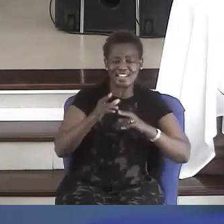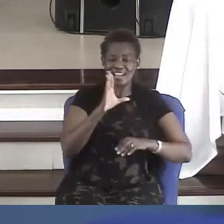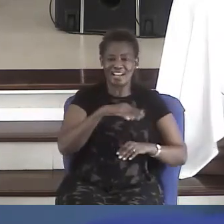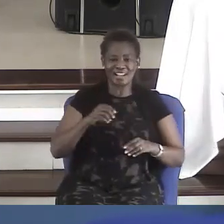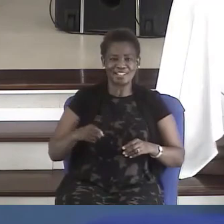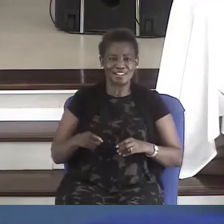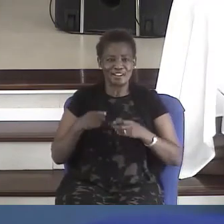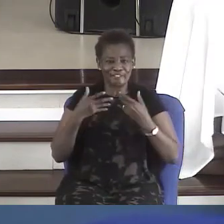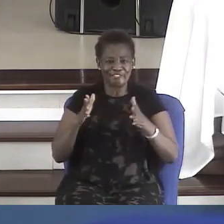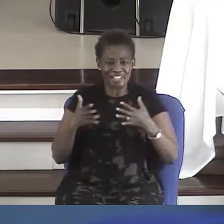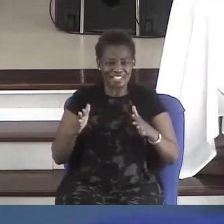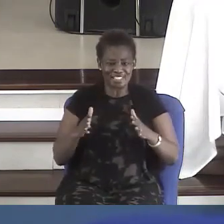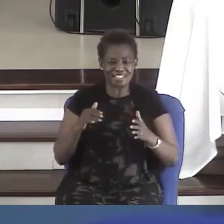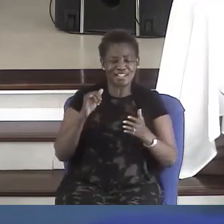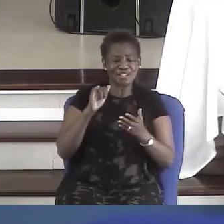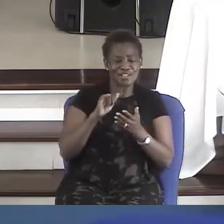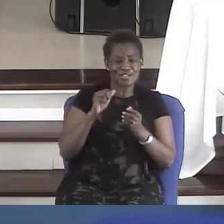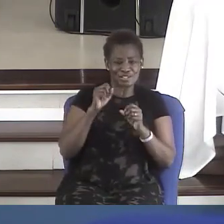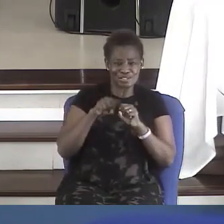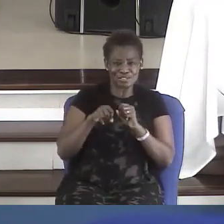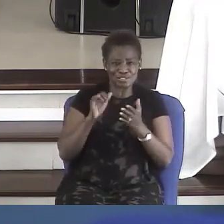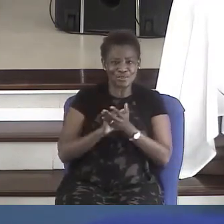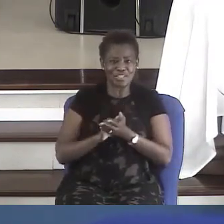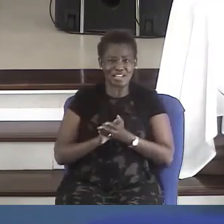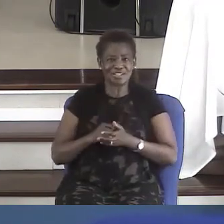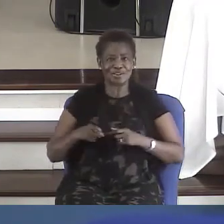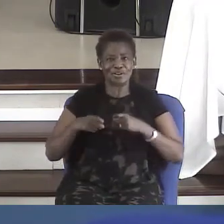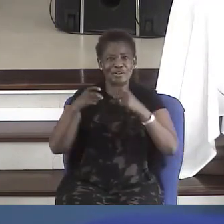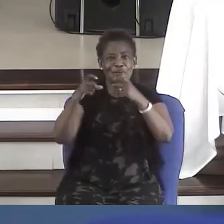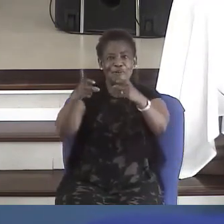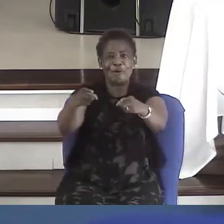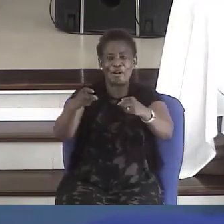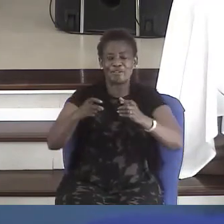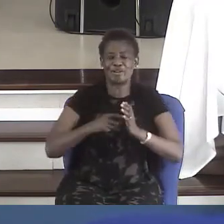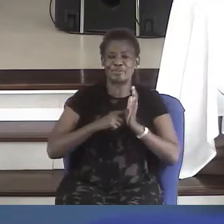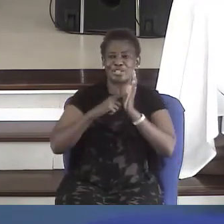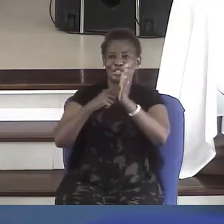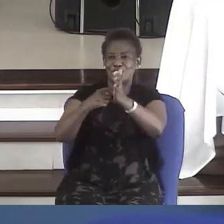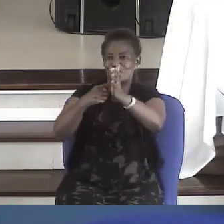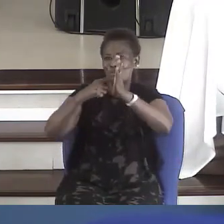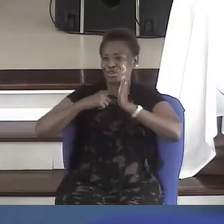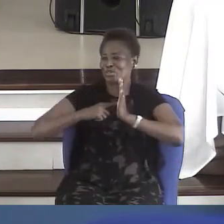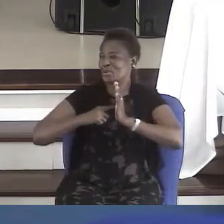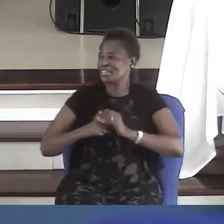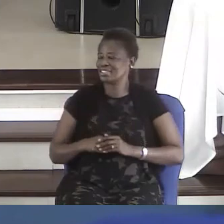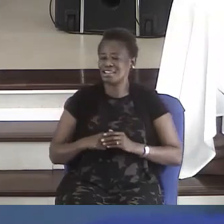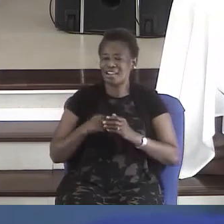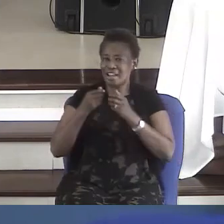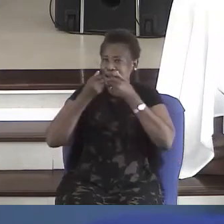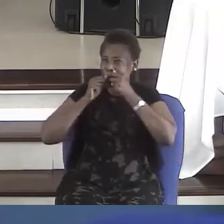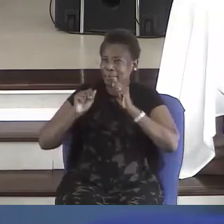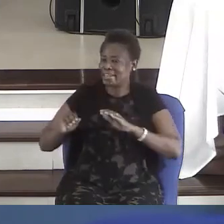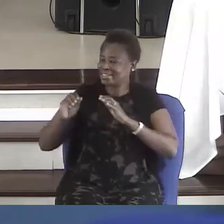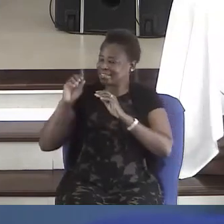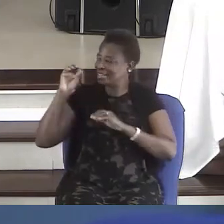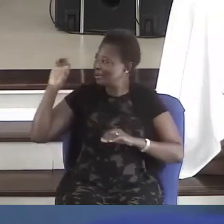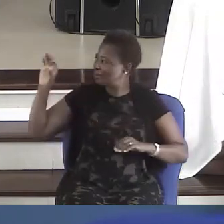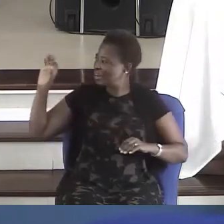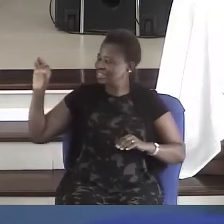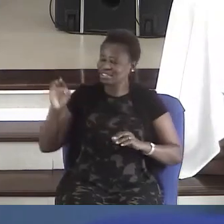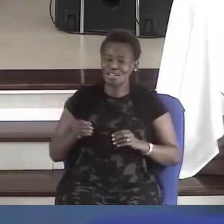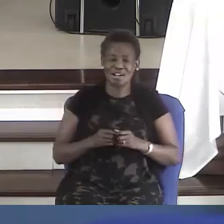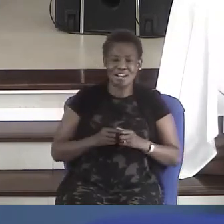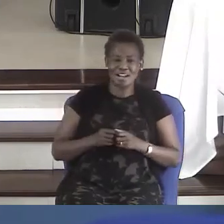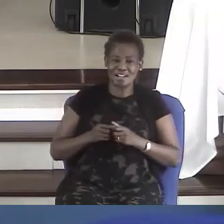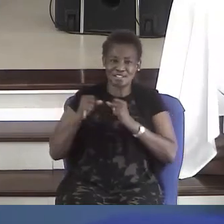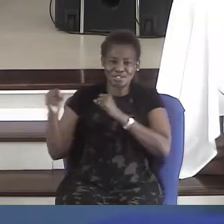reward will be revealed to us. Lord, bless Pastor, I pray. Strengthen him in every way you can, Lord. Help